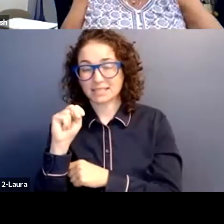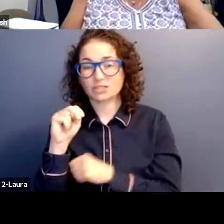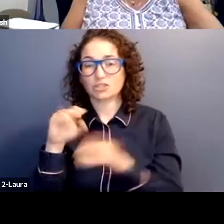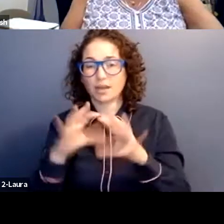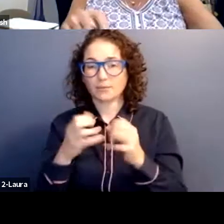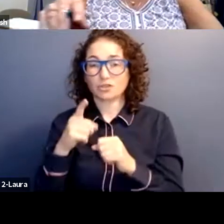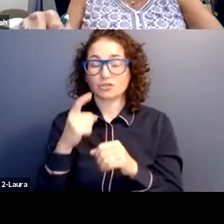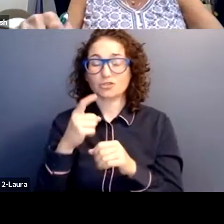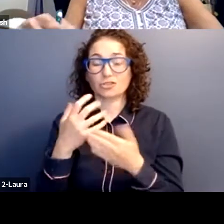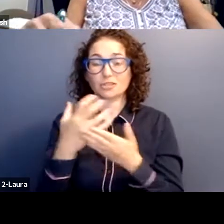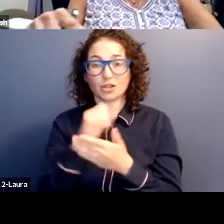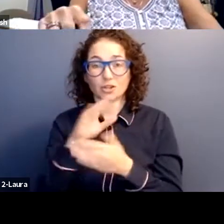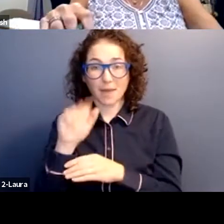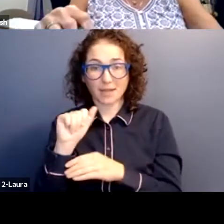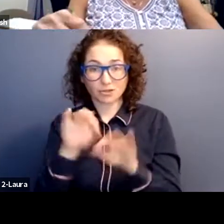her bachelor's degree in